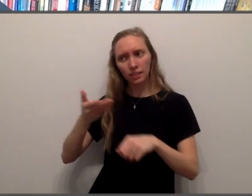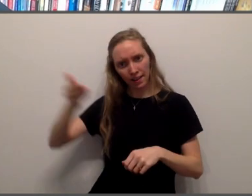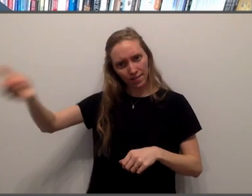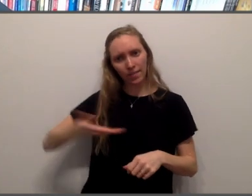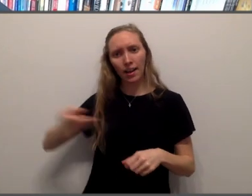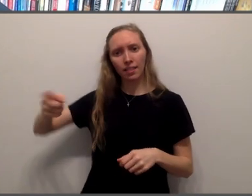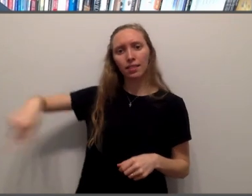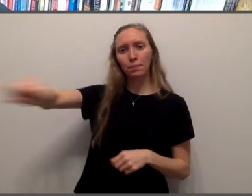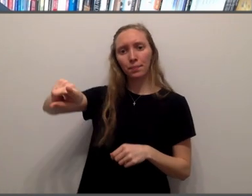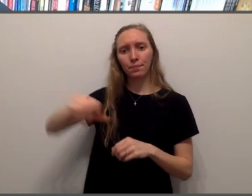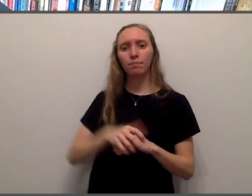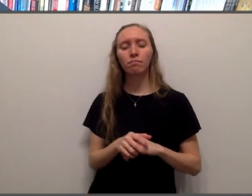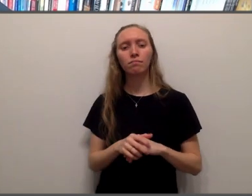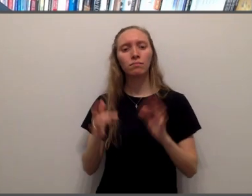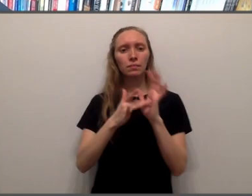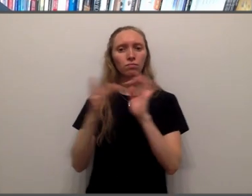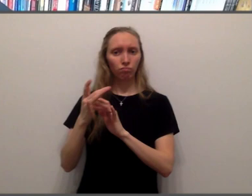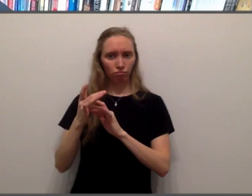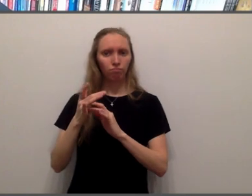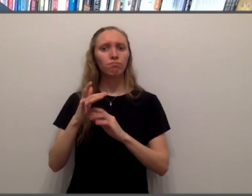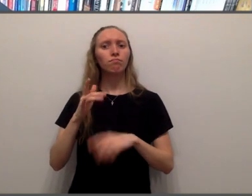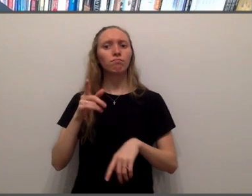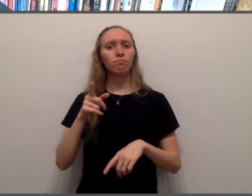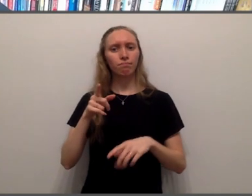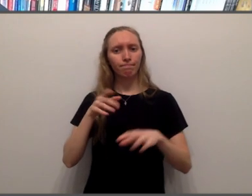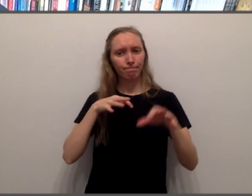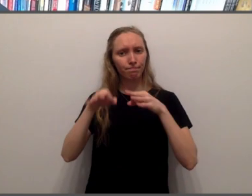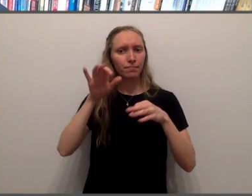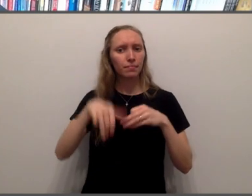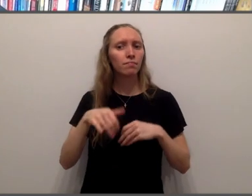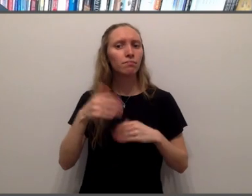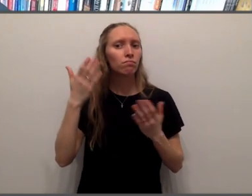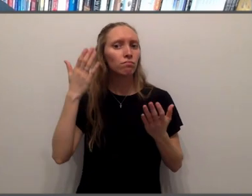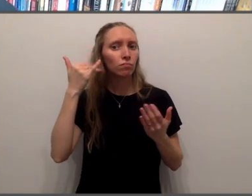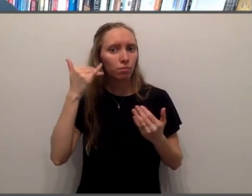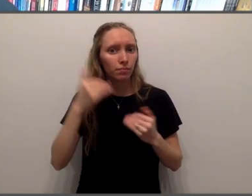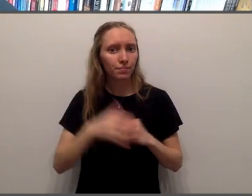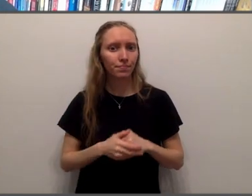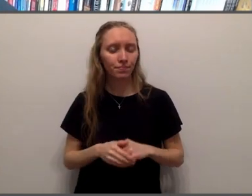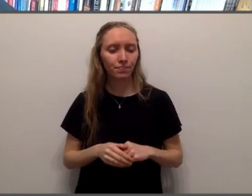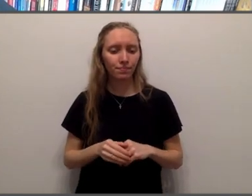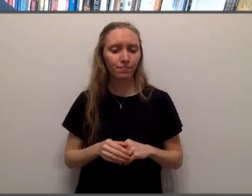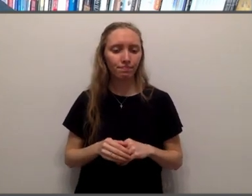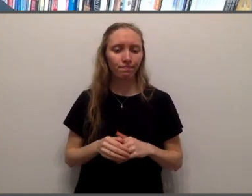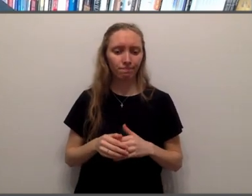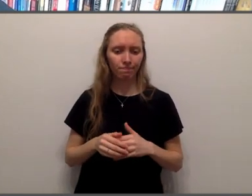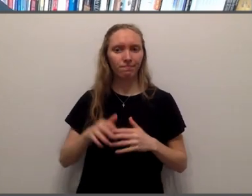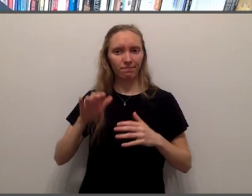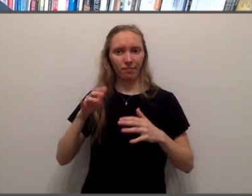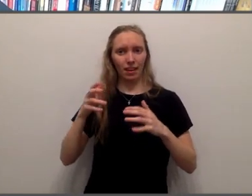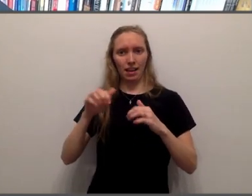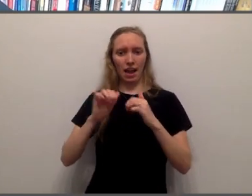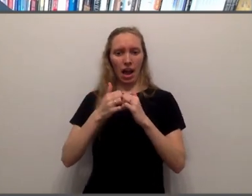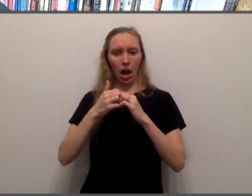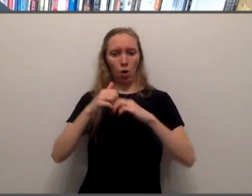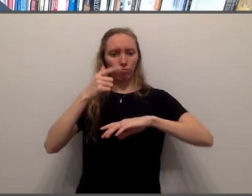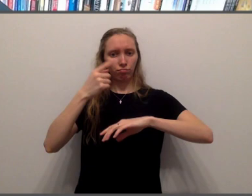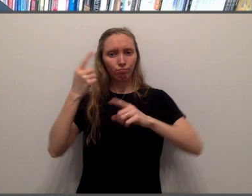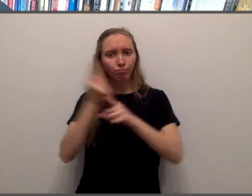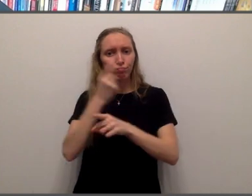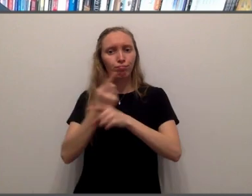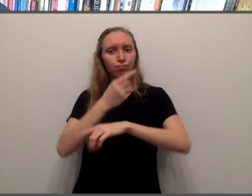this is the way that you set the table. There's an old story, many of you have heard this before, of a philosophy professor